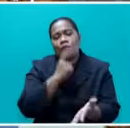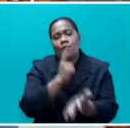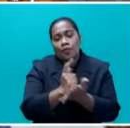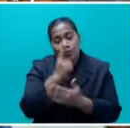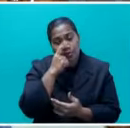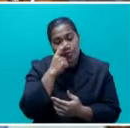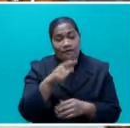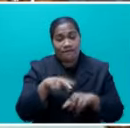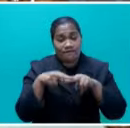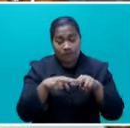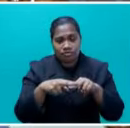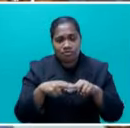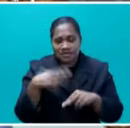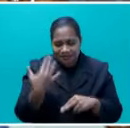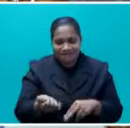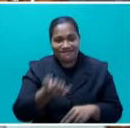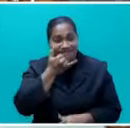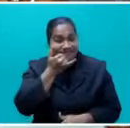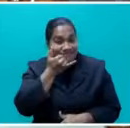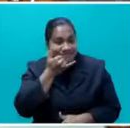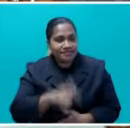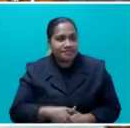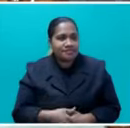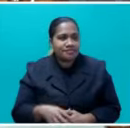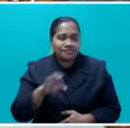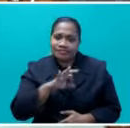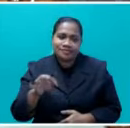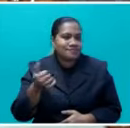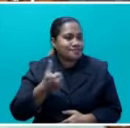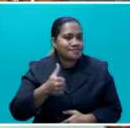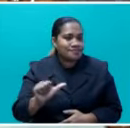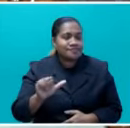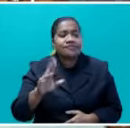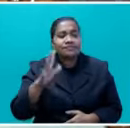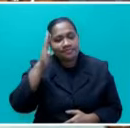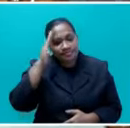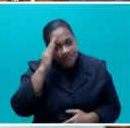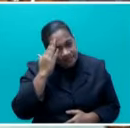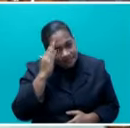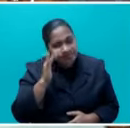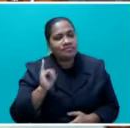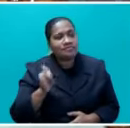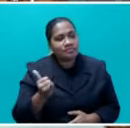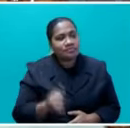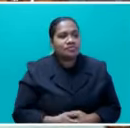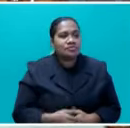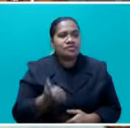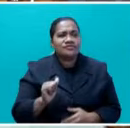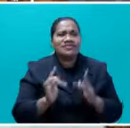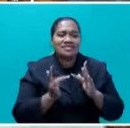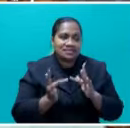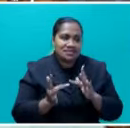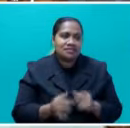may have access to a mobile phone don't necessarily use it for Facebook or don't necessarily use it for internet. They